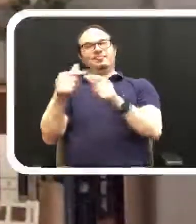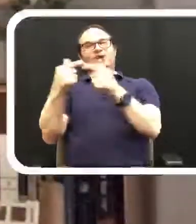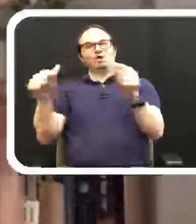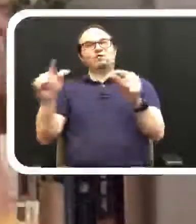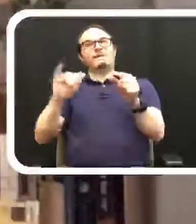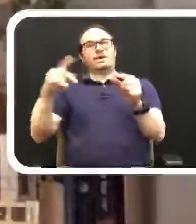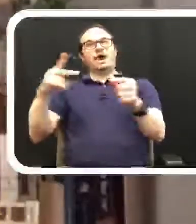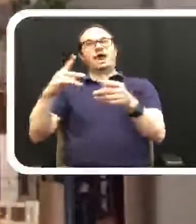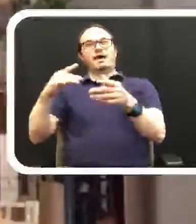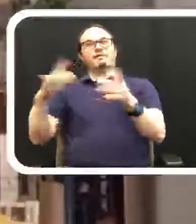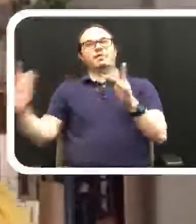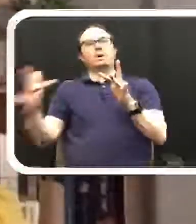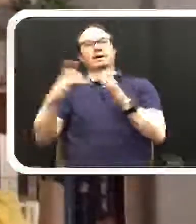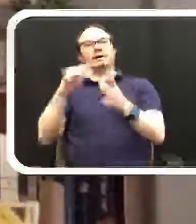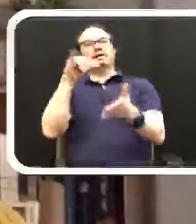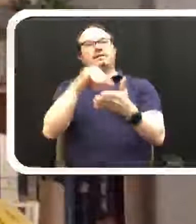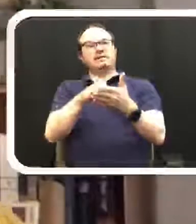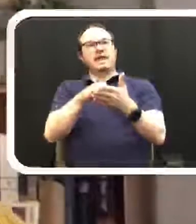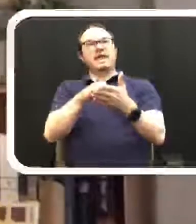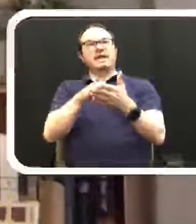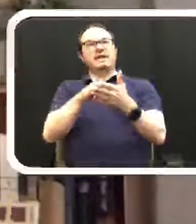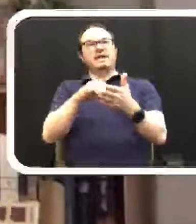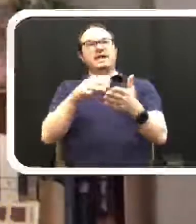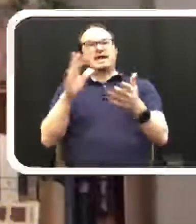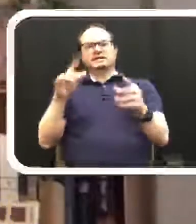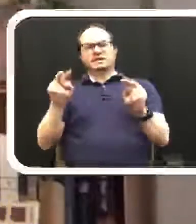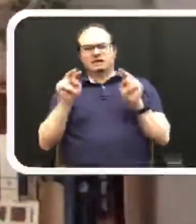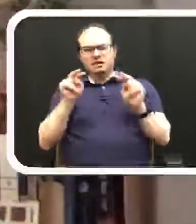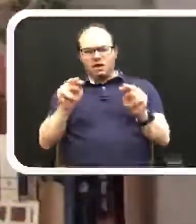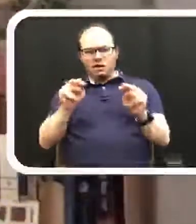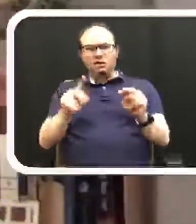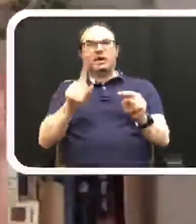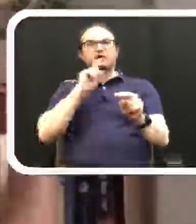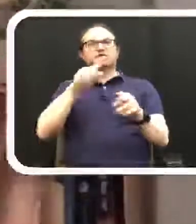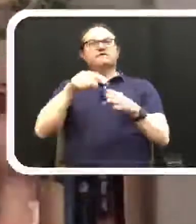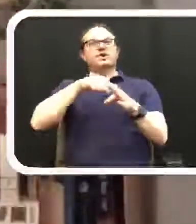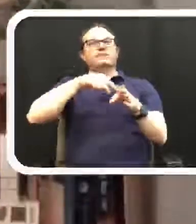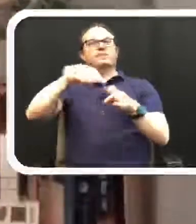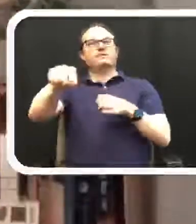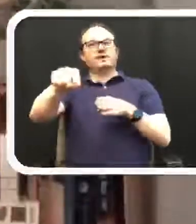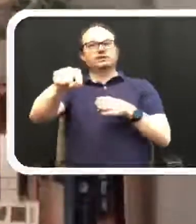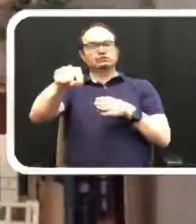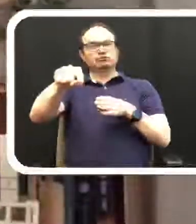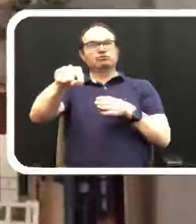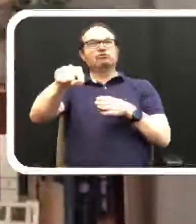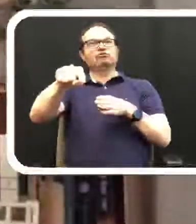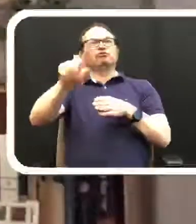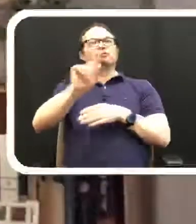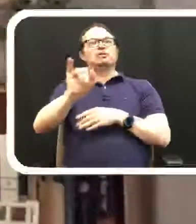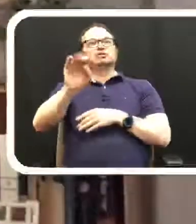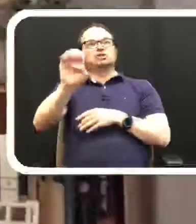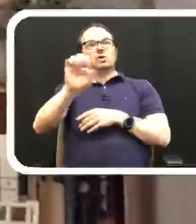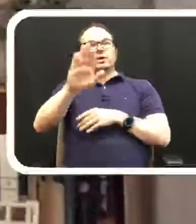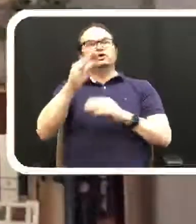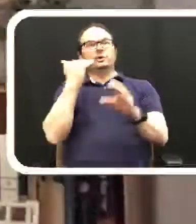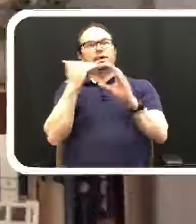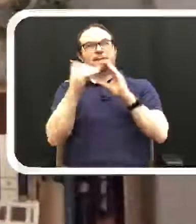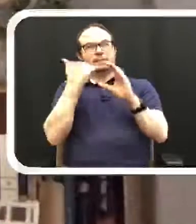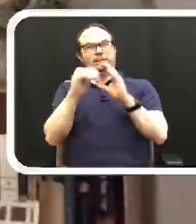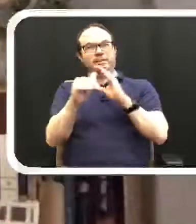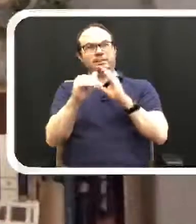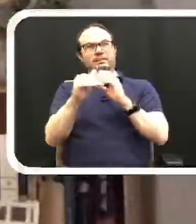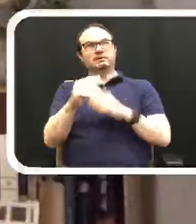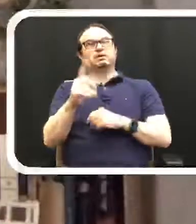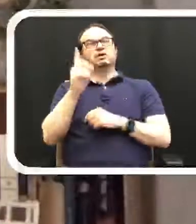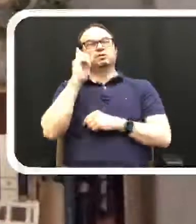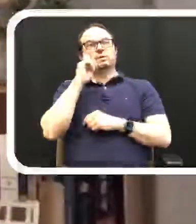and it'll have a little emoji with glasses on and say, "Oh, this is a very professional, tone in your email." And so I think that's